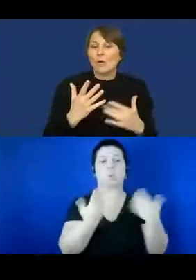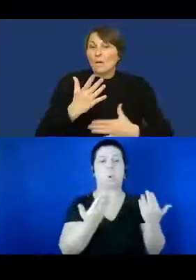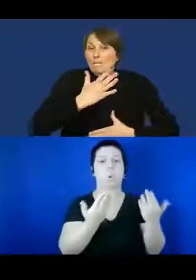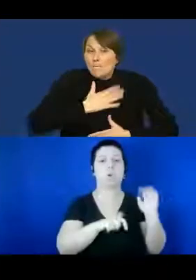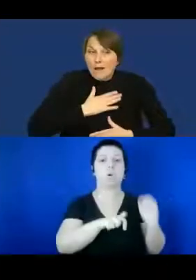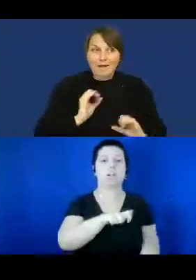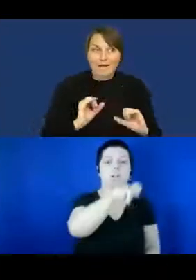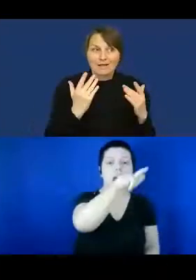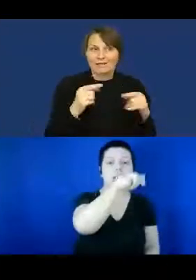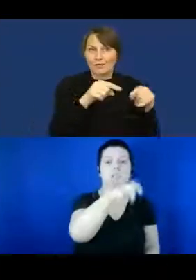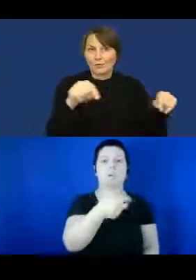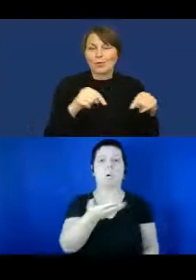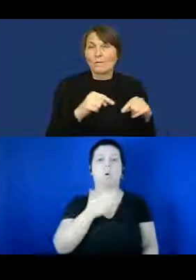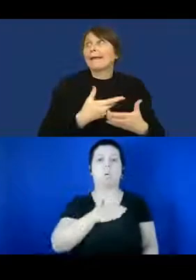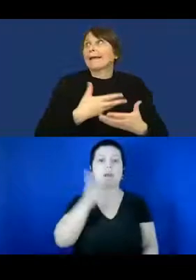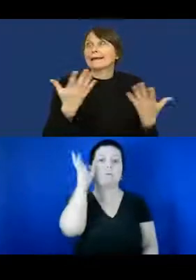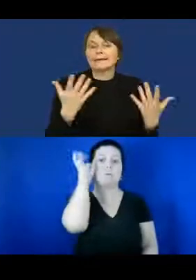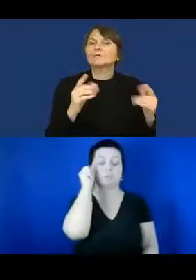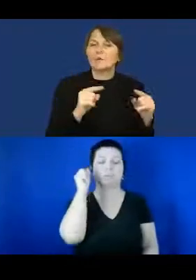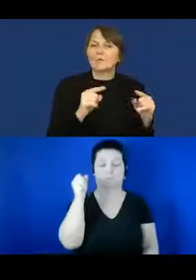opposed to just a living room in general.